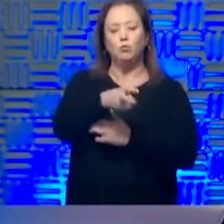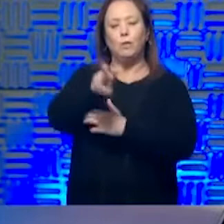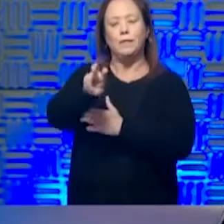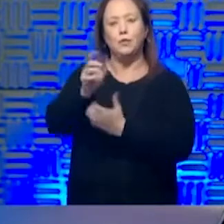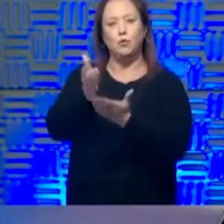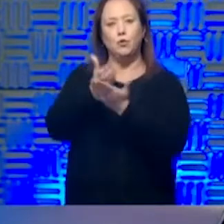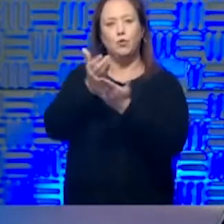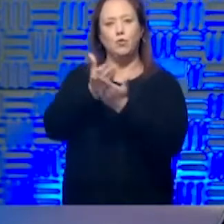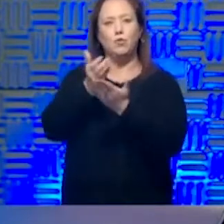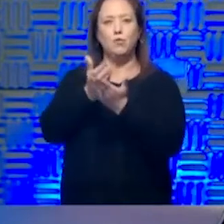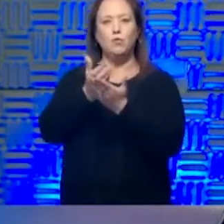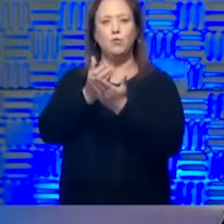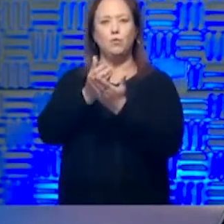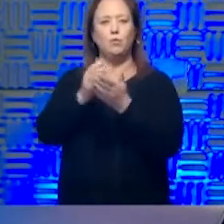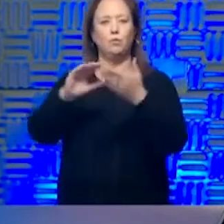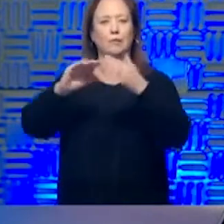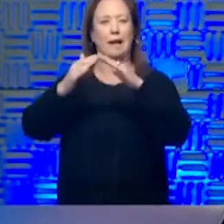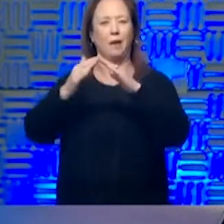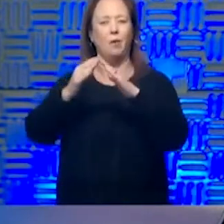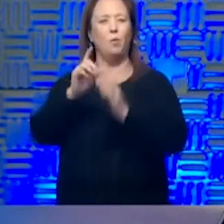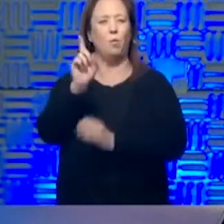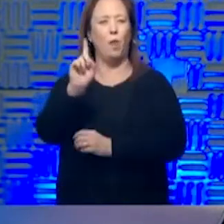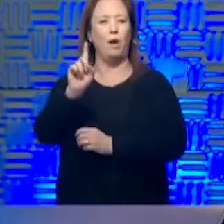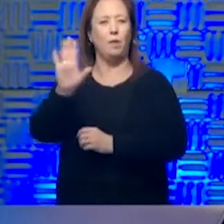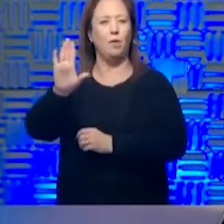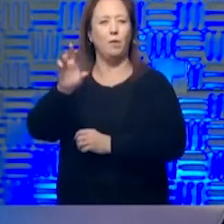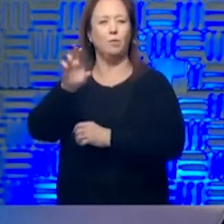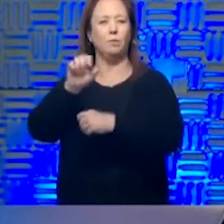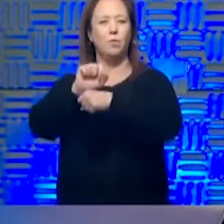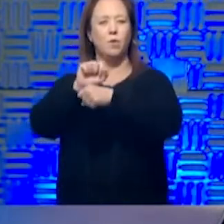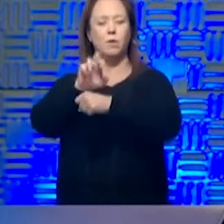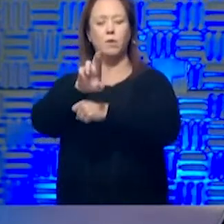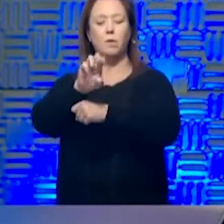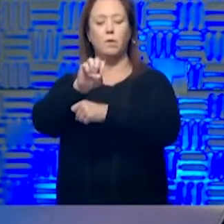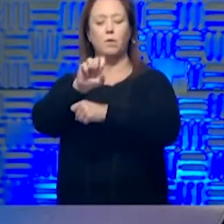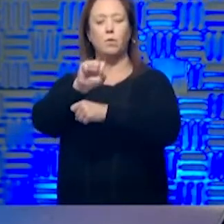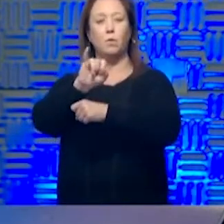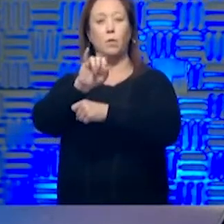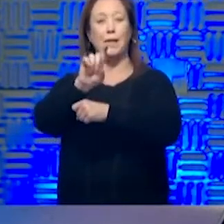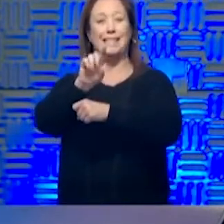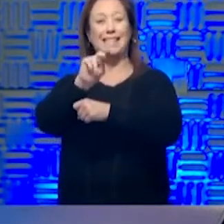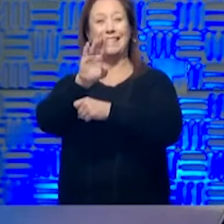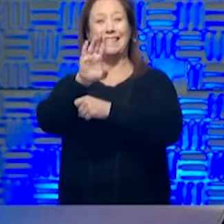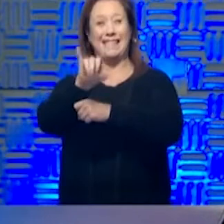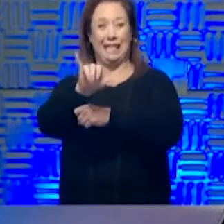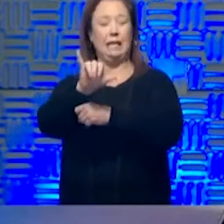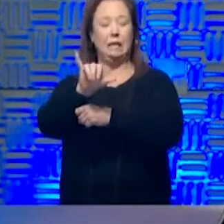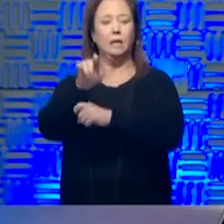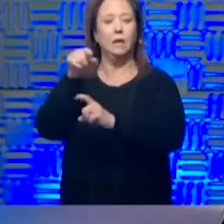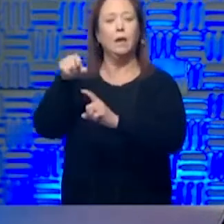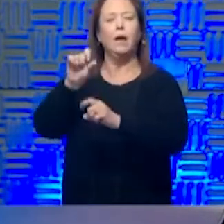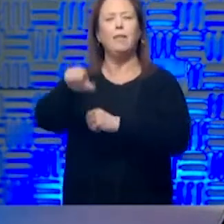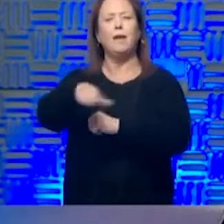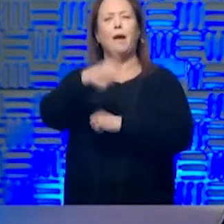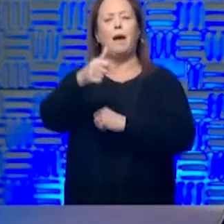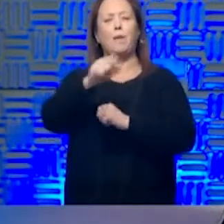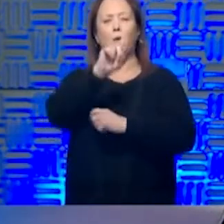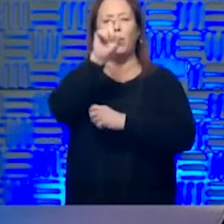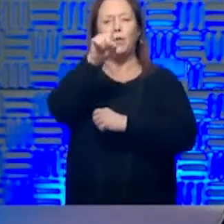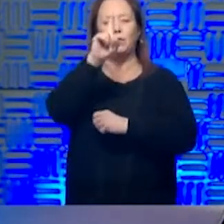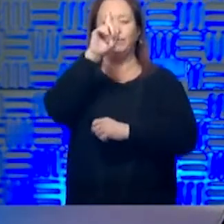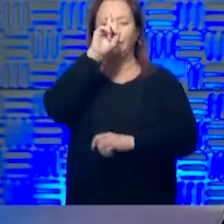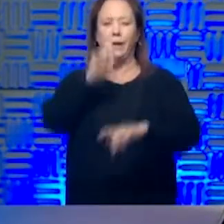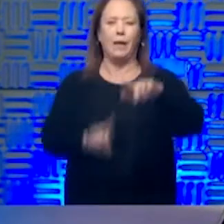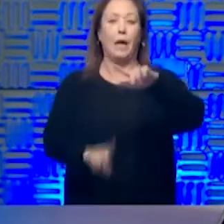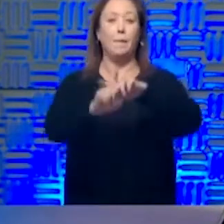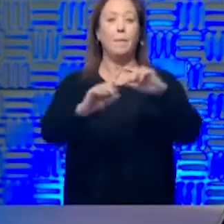new town where they're going to do residency. The other question about matching them to places of